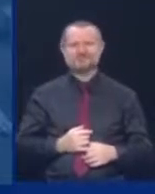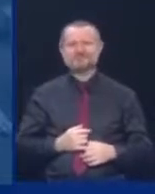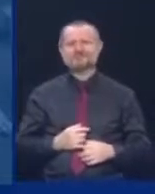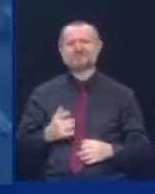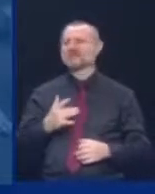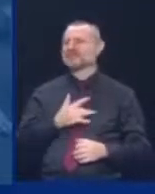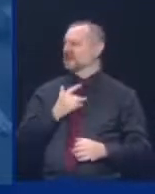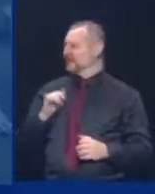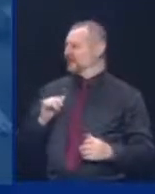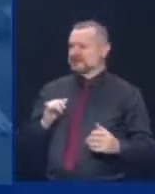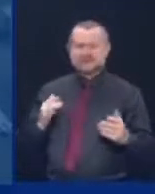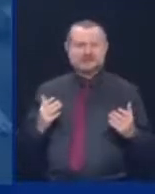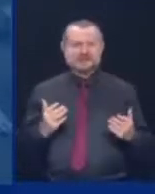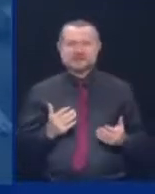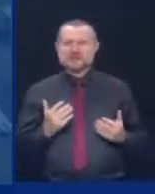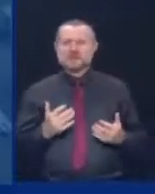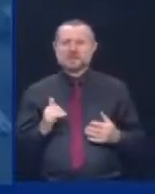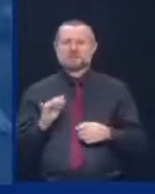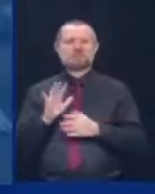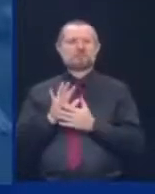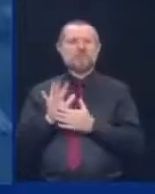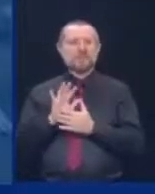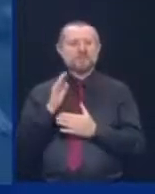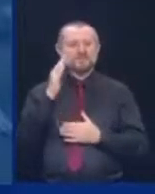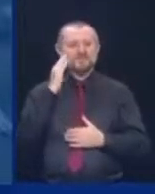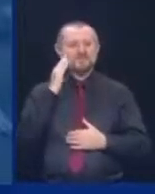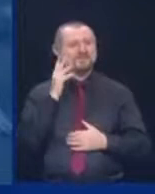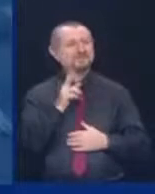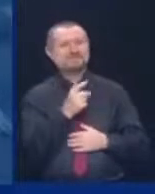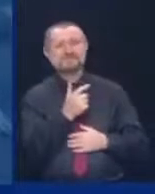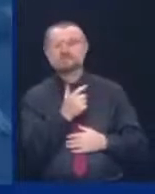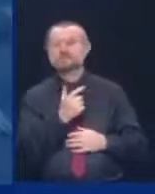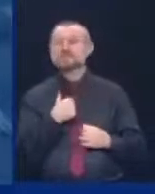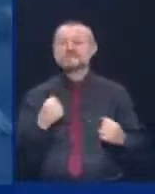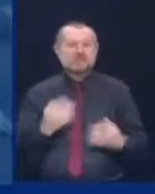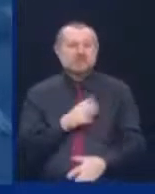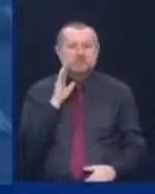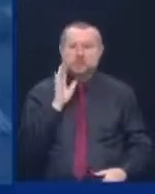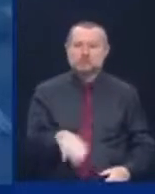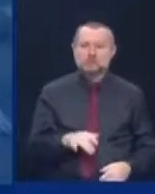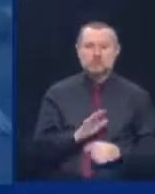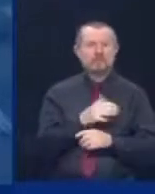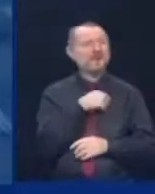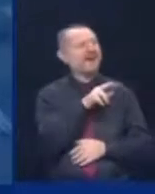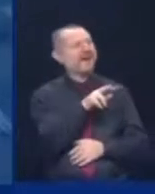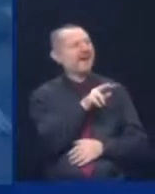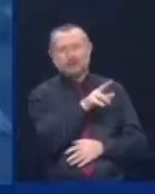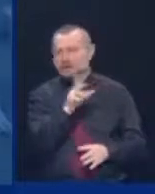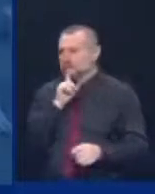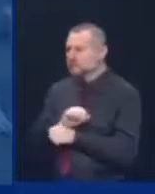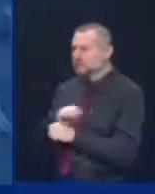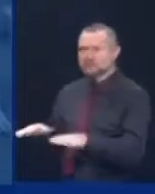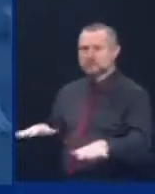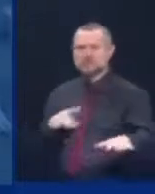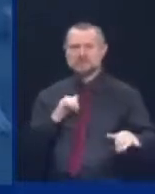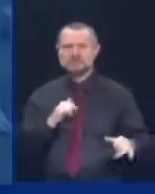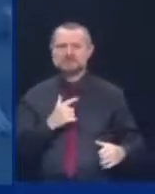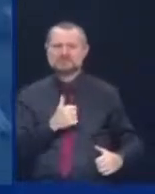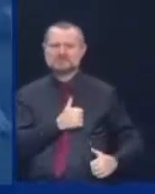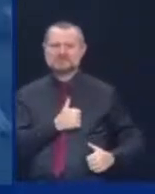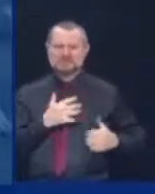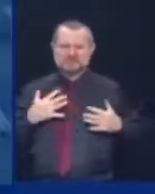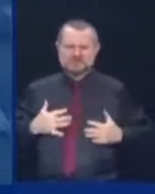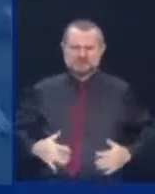stage from a movie. It was so frightening, with all green uniforms,